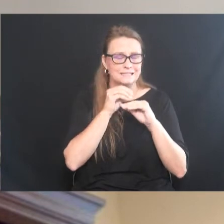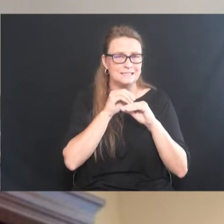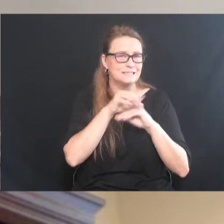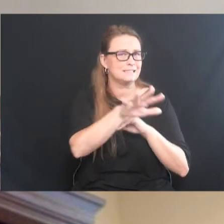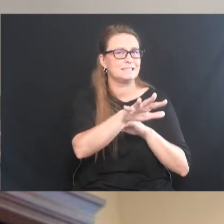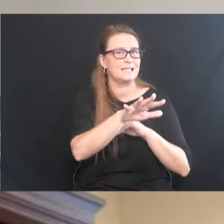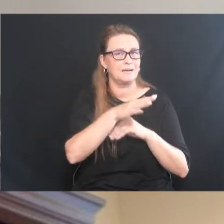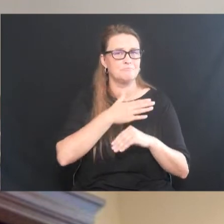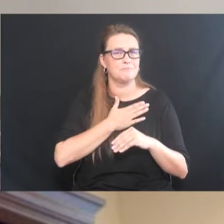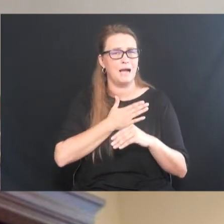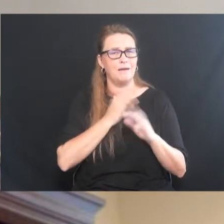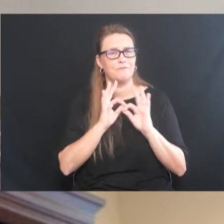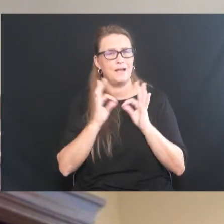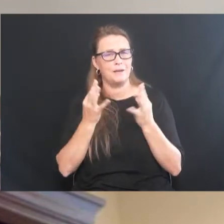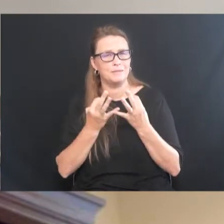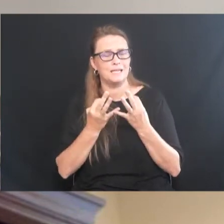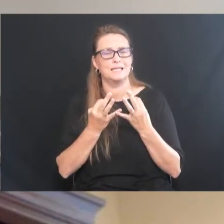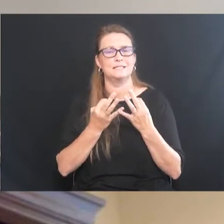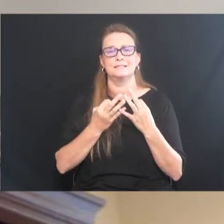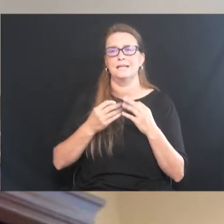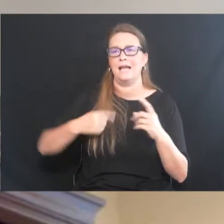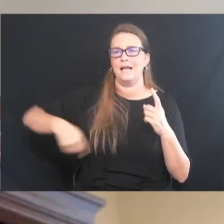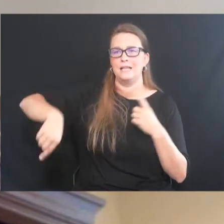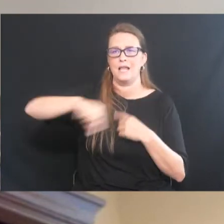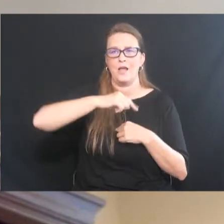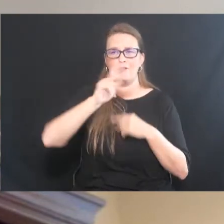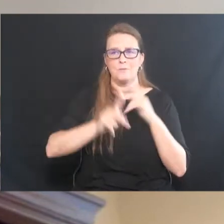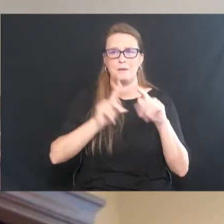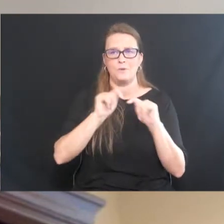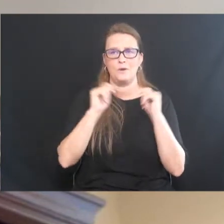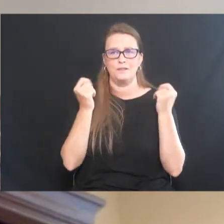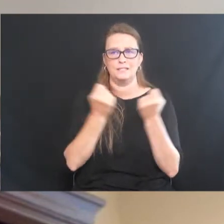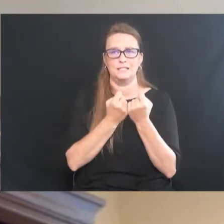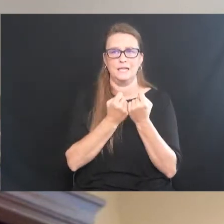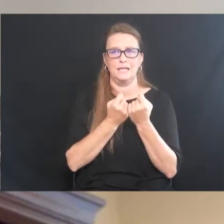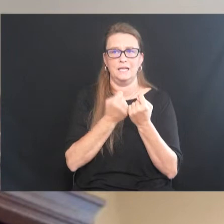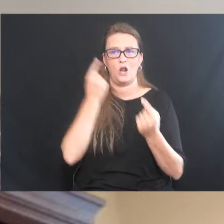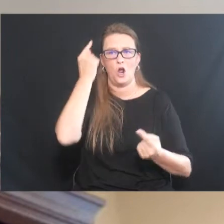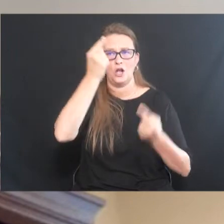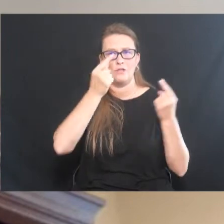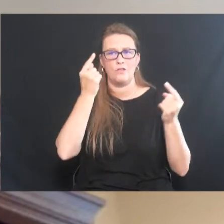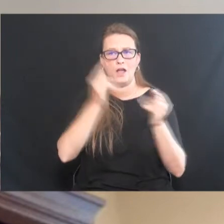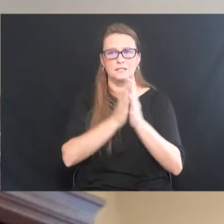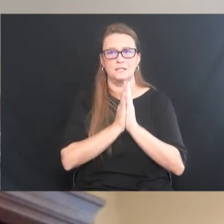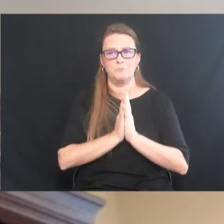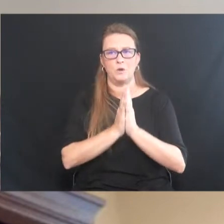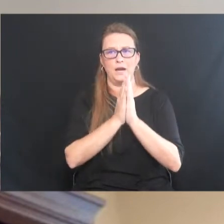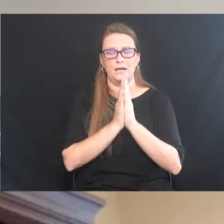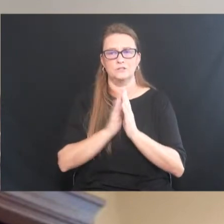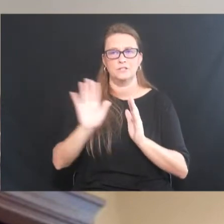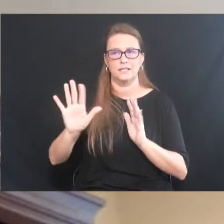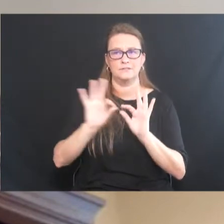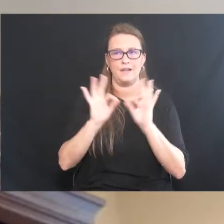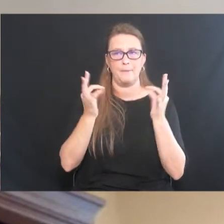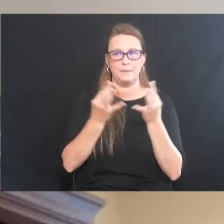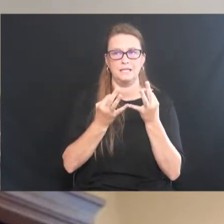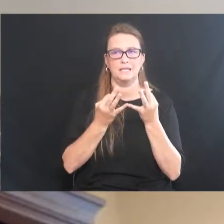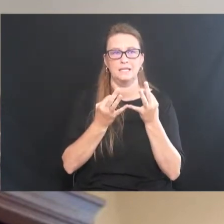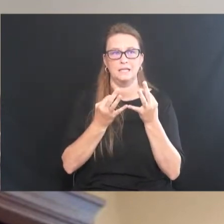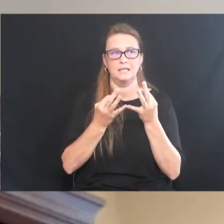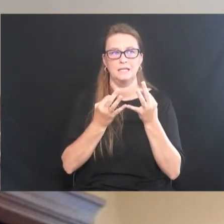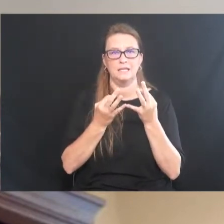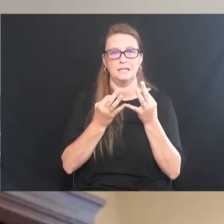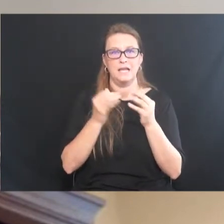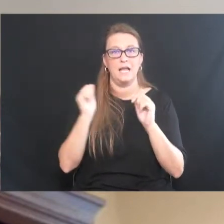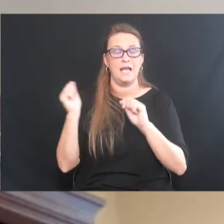my family and all others here on the team, our thoughts and prayers to Logan's family and all the